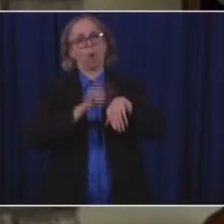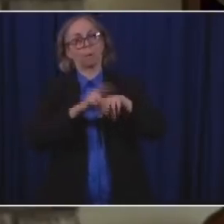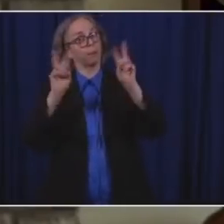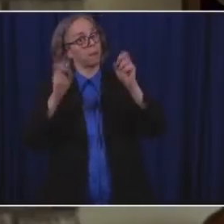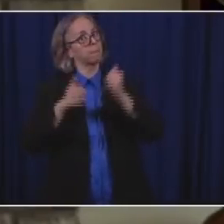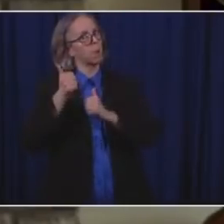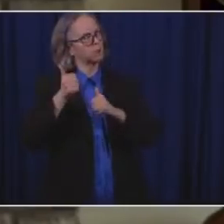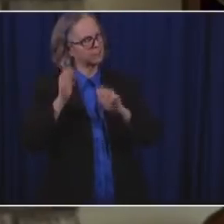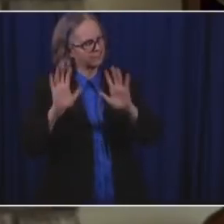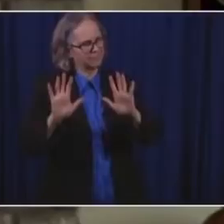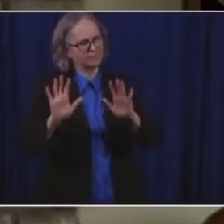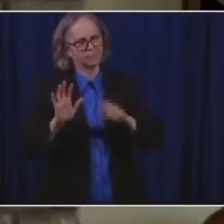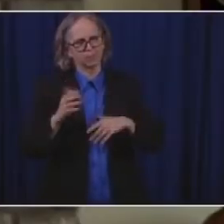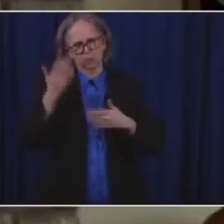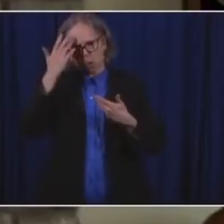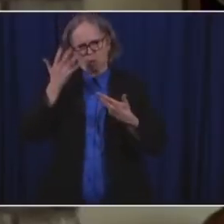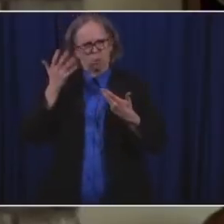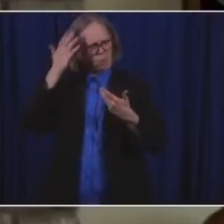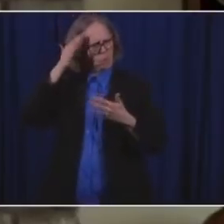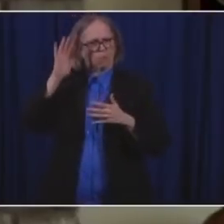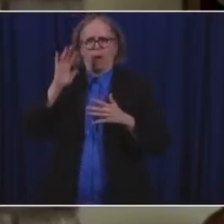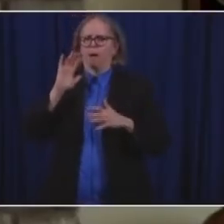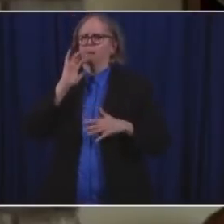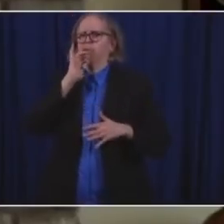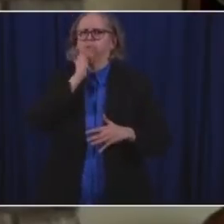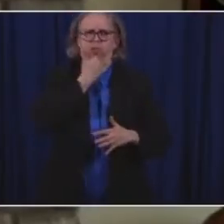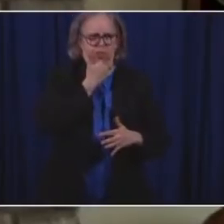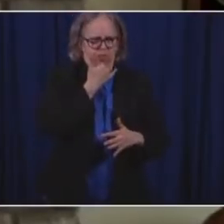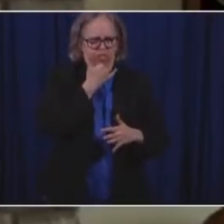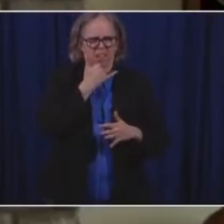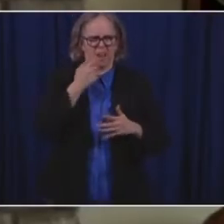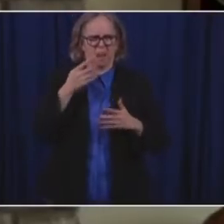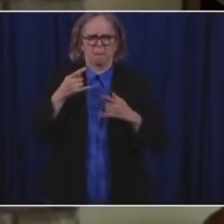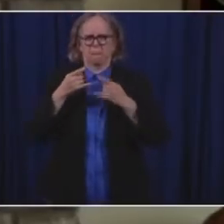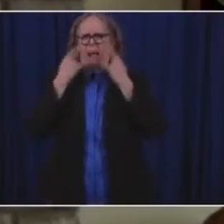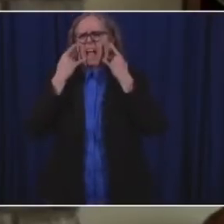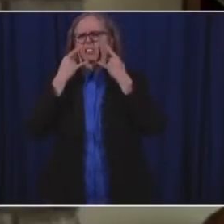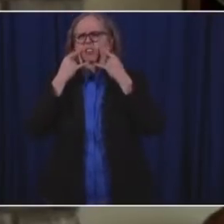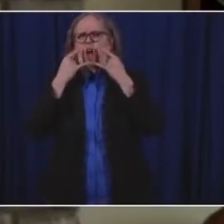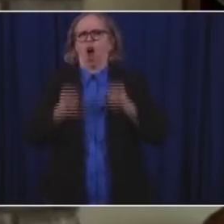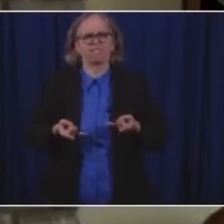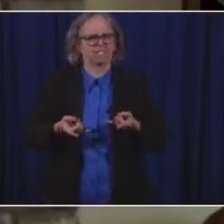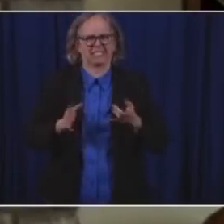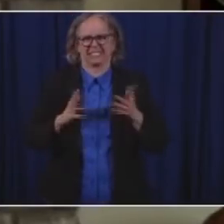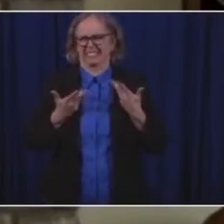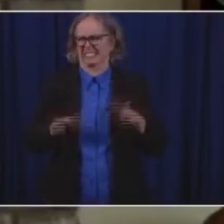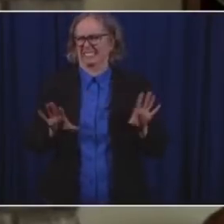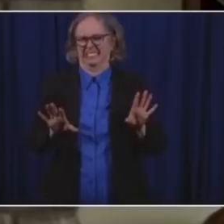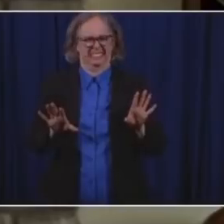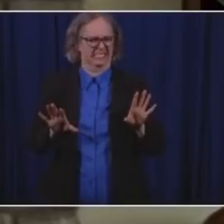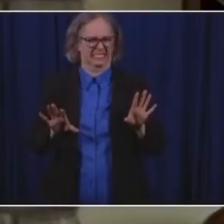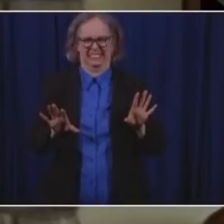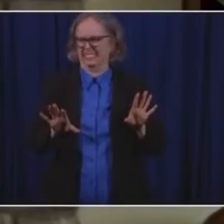make the mistake of pulling back, stopping wearing masks or anything else in the first few months. I mean, that would just be